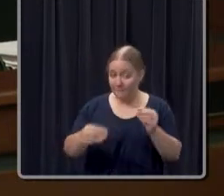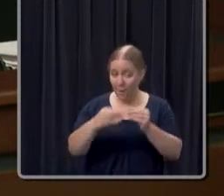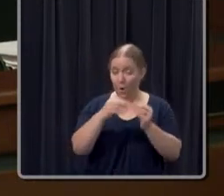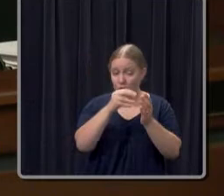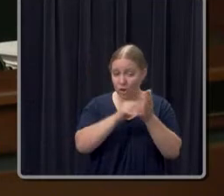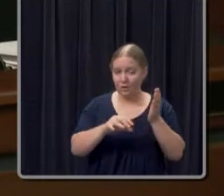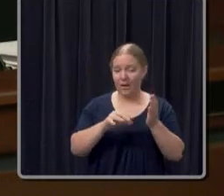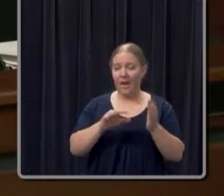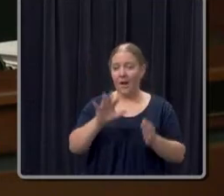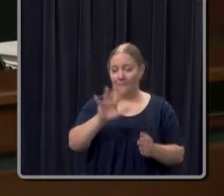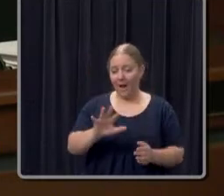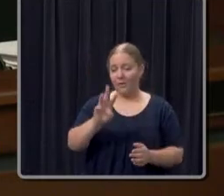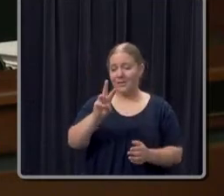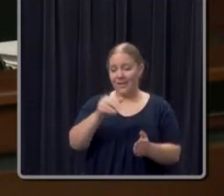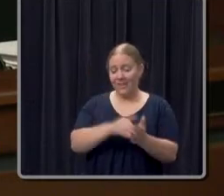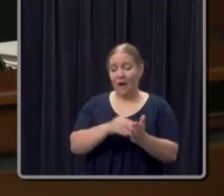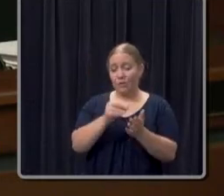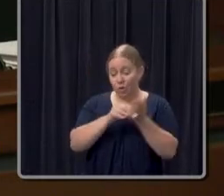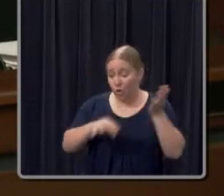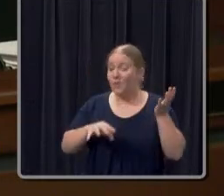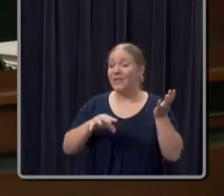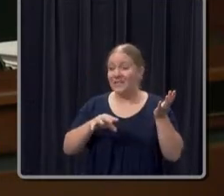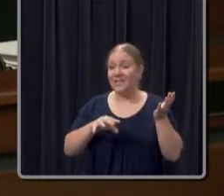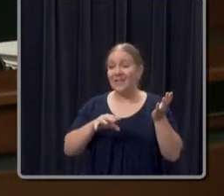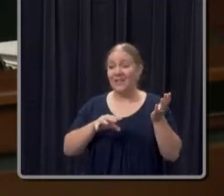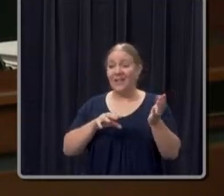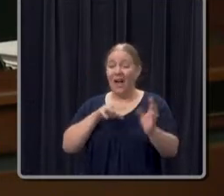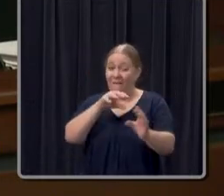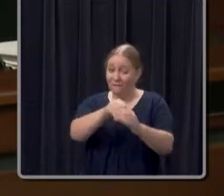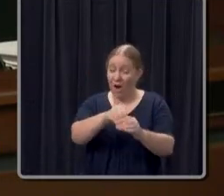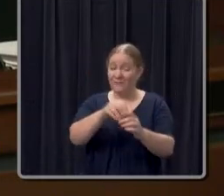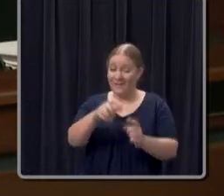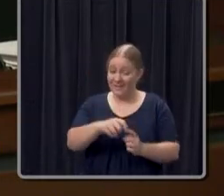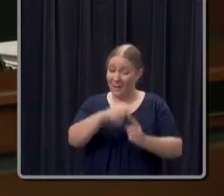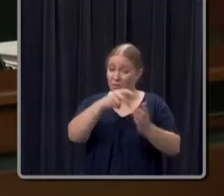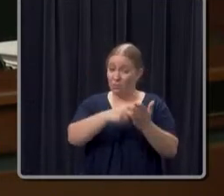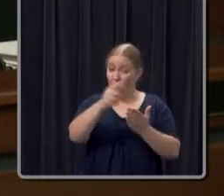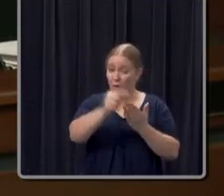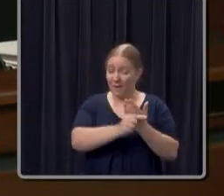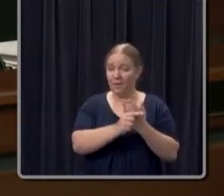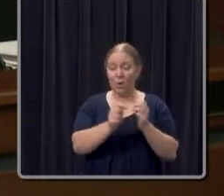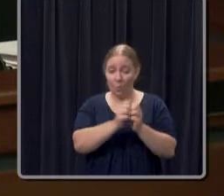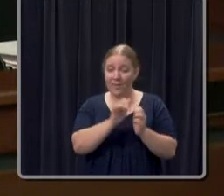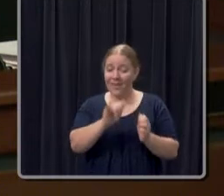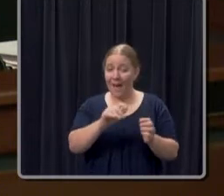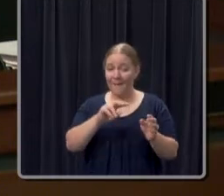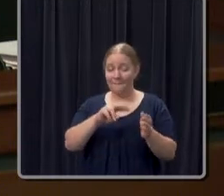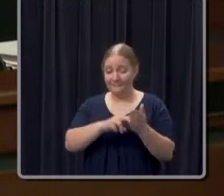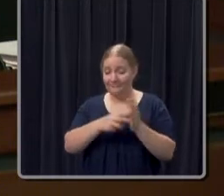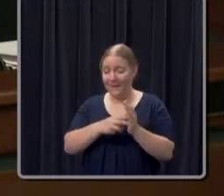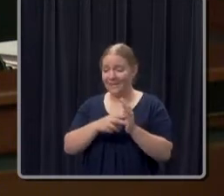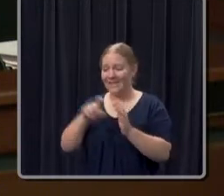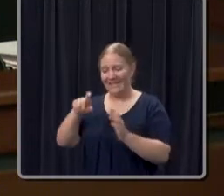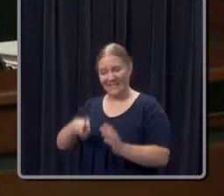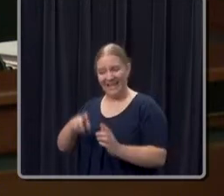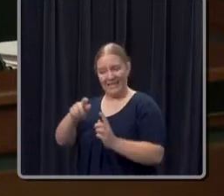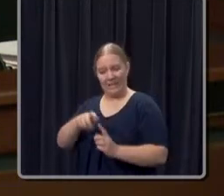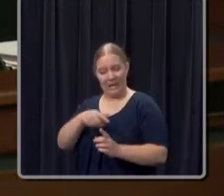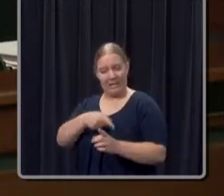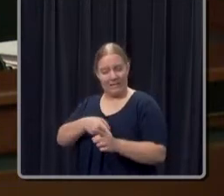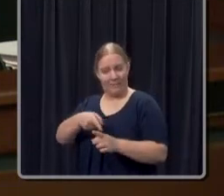students, almost 6,000 students taking part in some of our special programs. And with that comes the need for